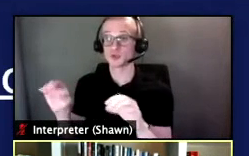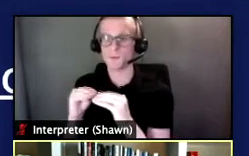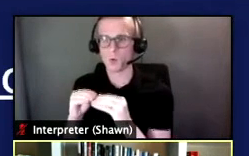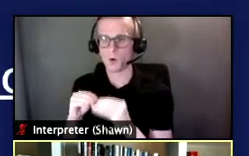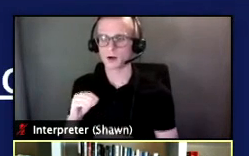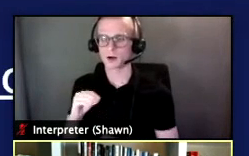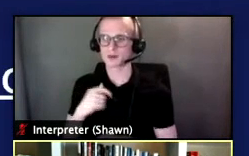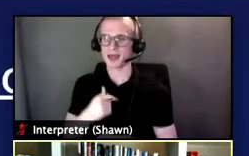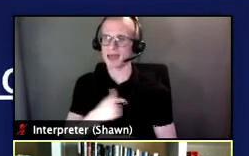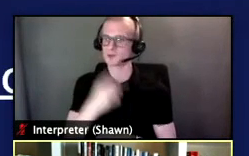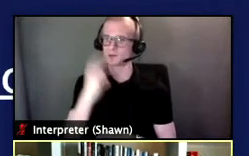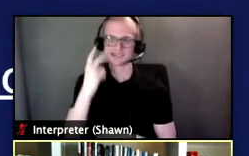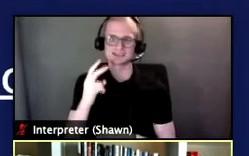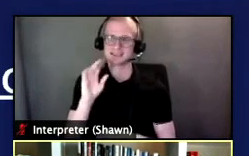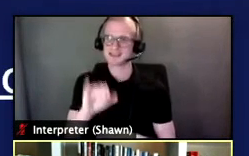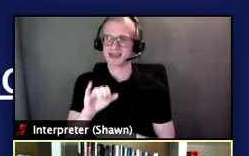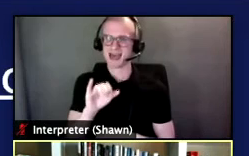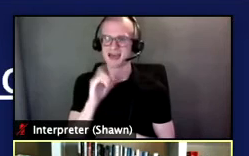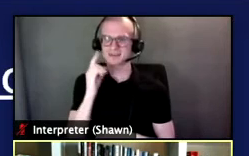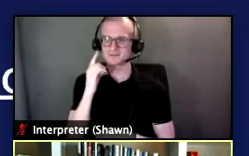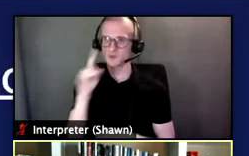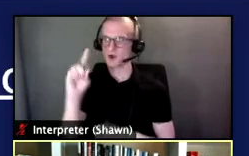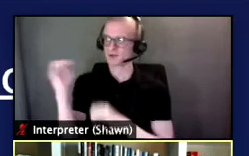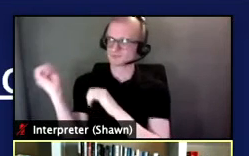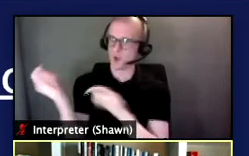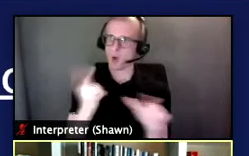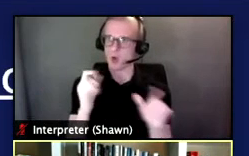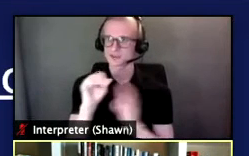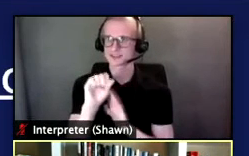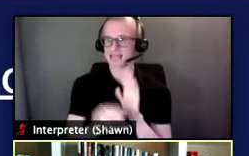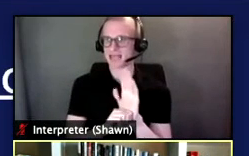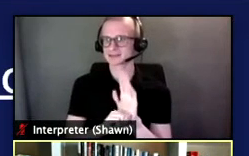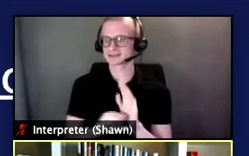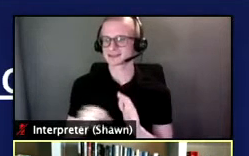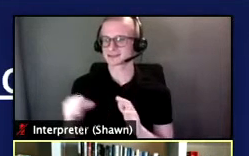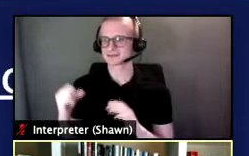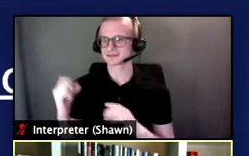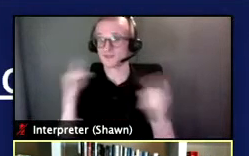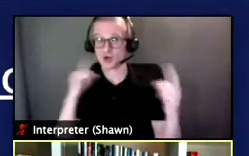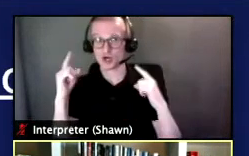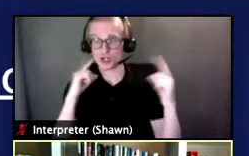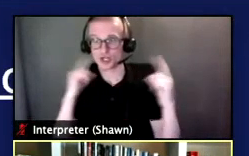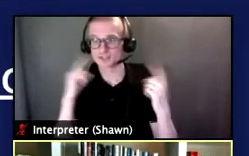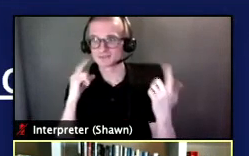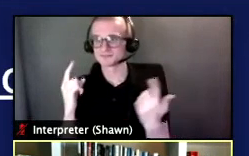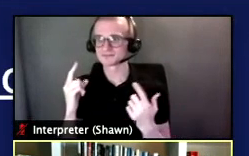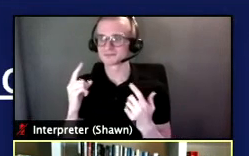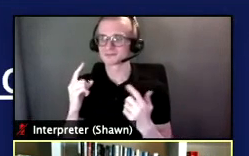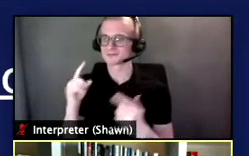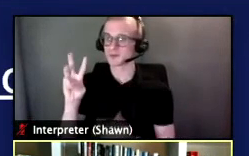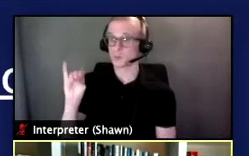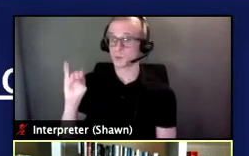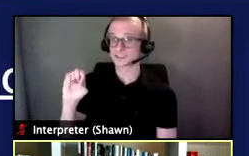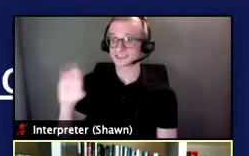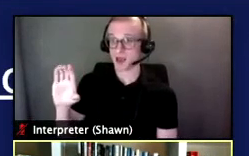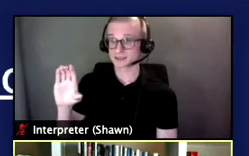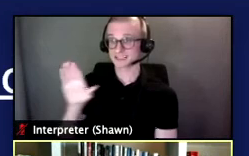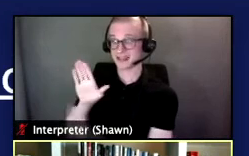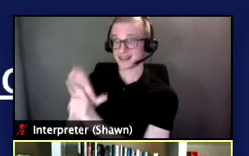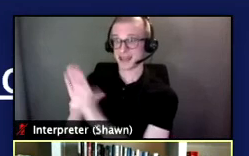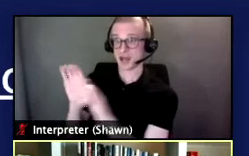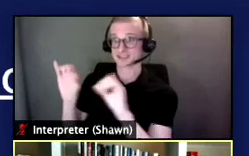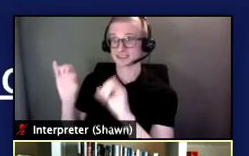where I've been hearing for weeks that things are overwhelmed in Wisconsin, and yet I